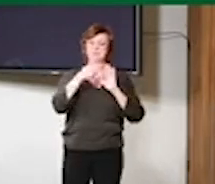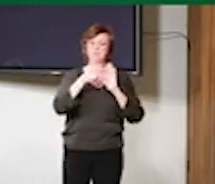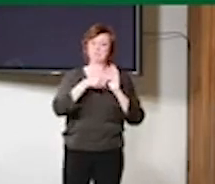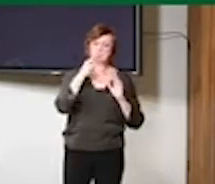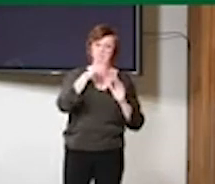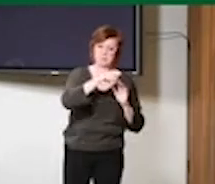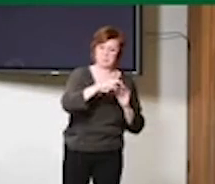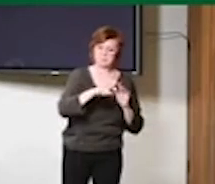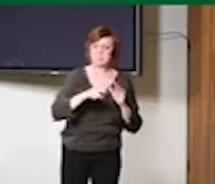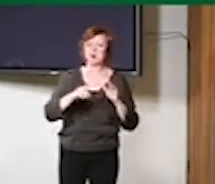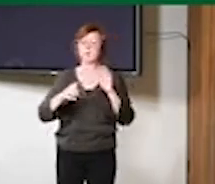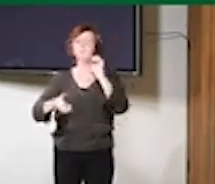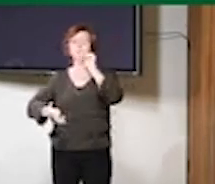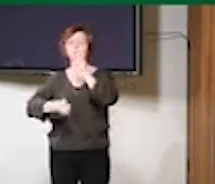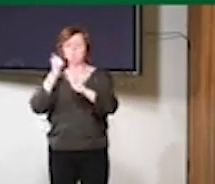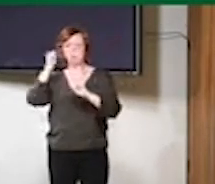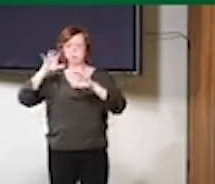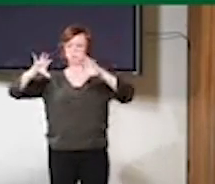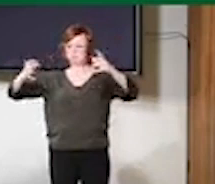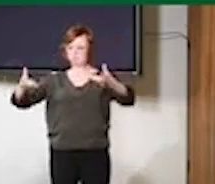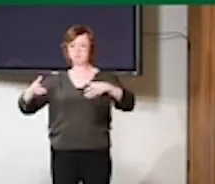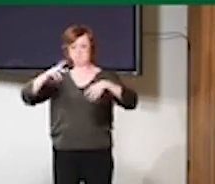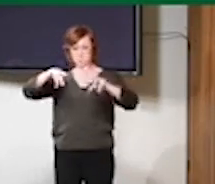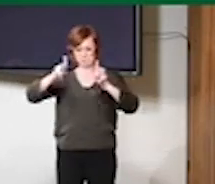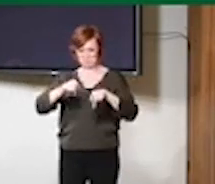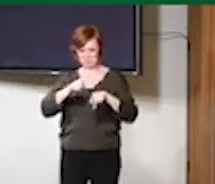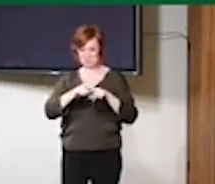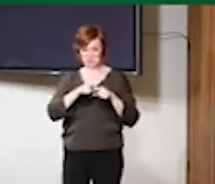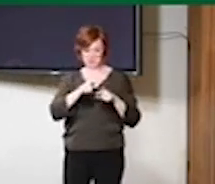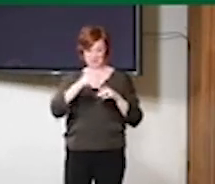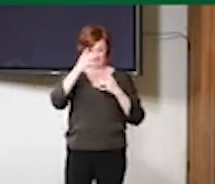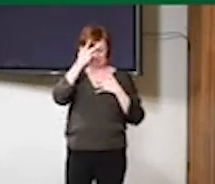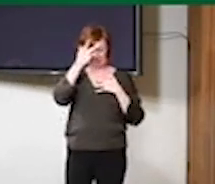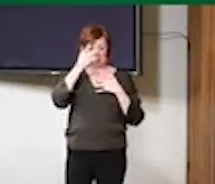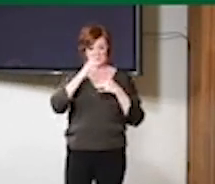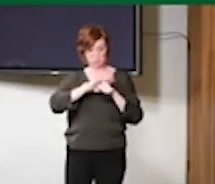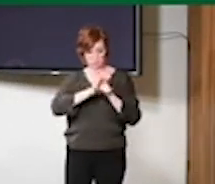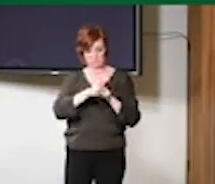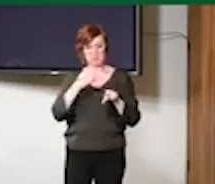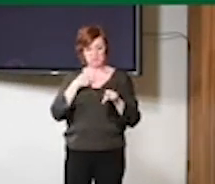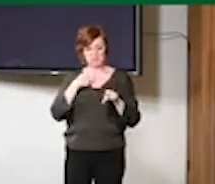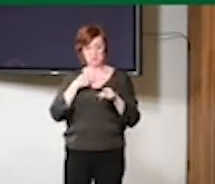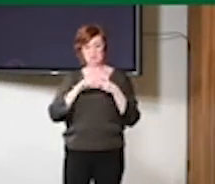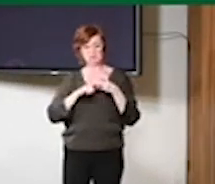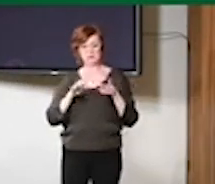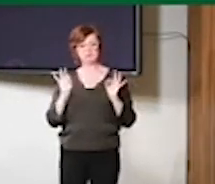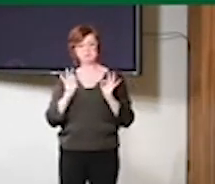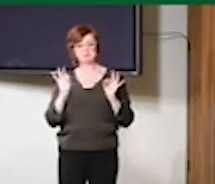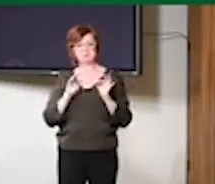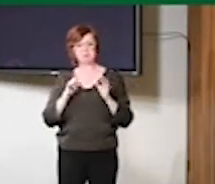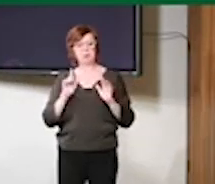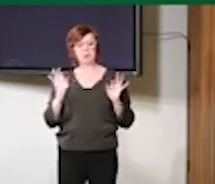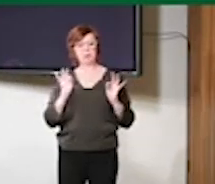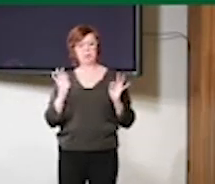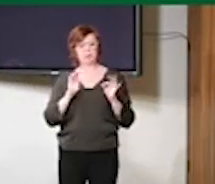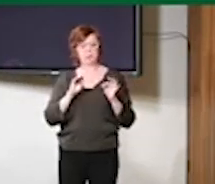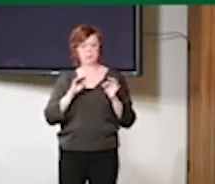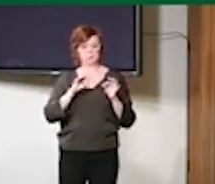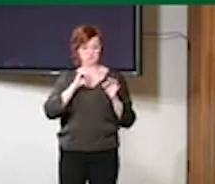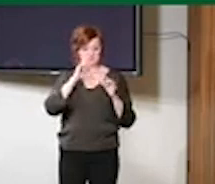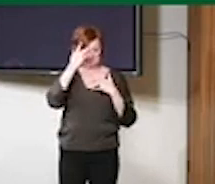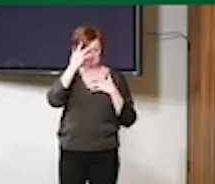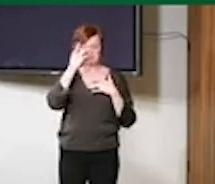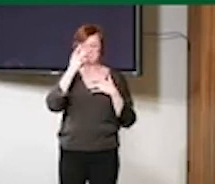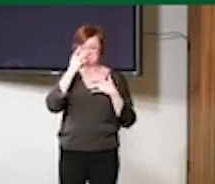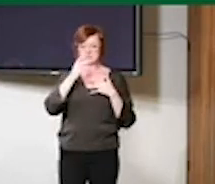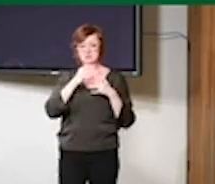had a mild illness, 14 days after the onset of illness, if they've been symptom-free for a few days, because symptoms usually last about 7